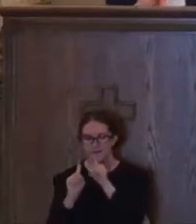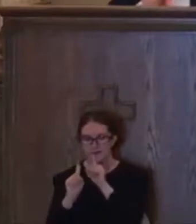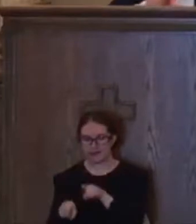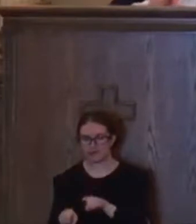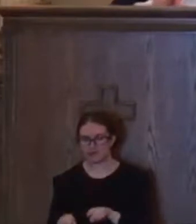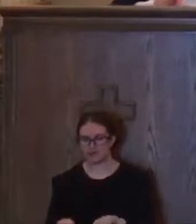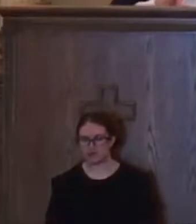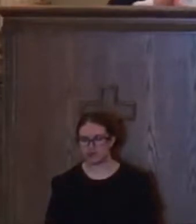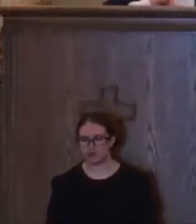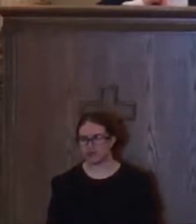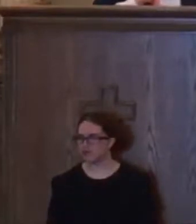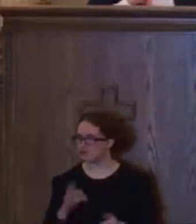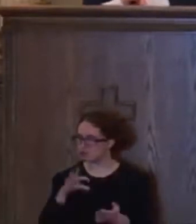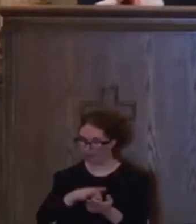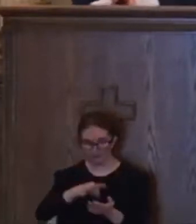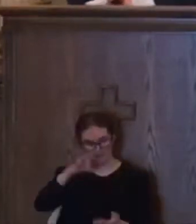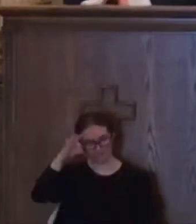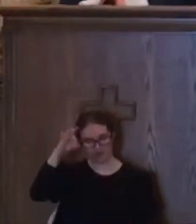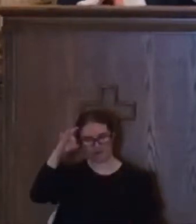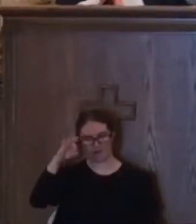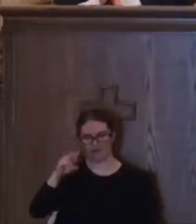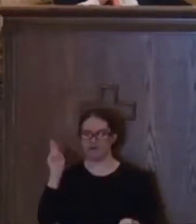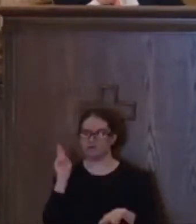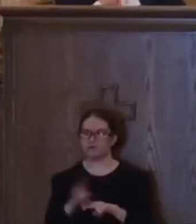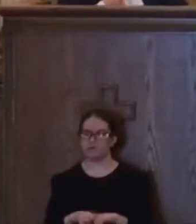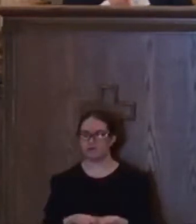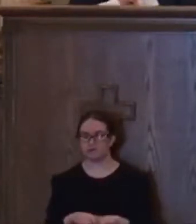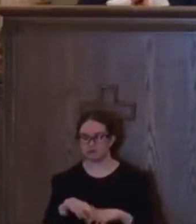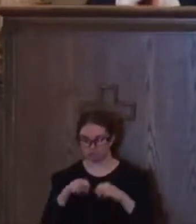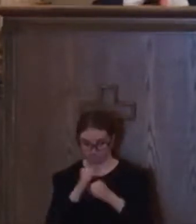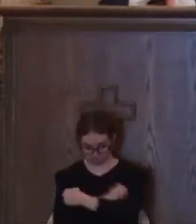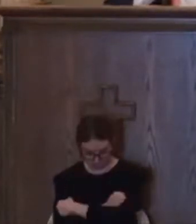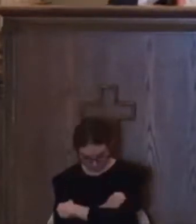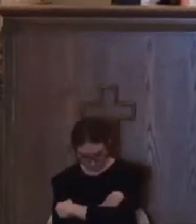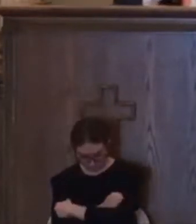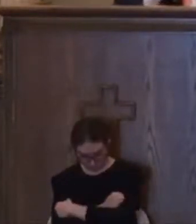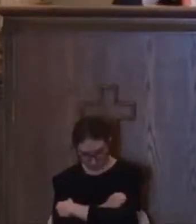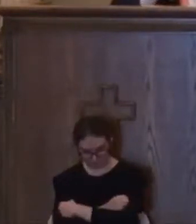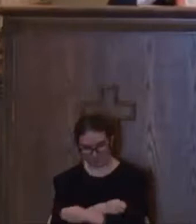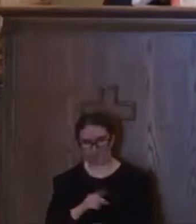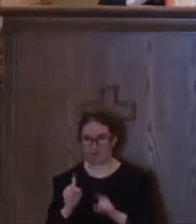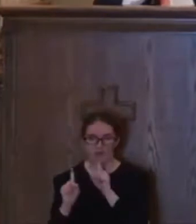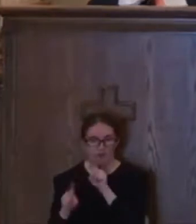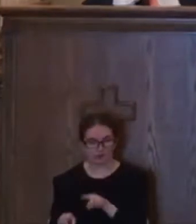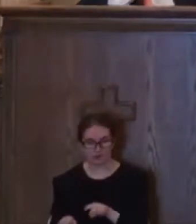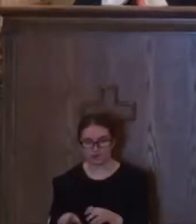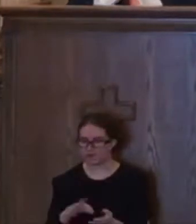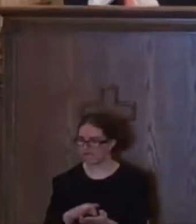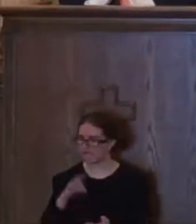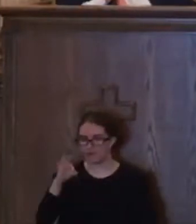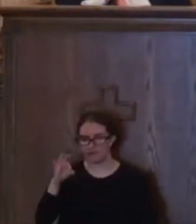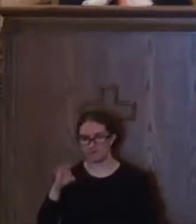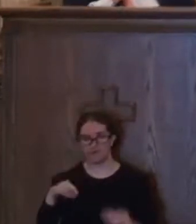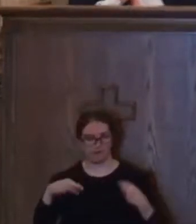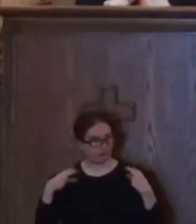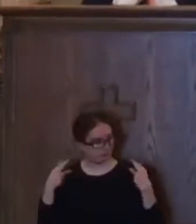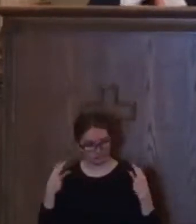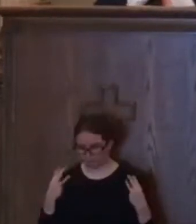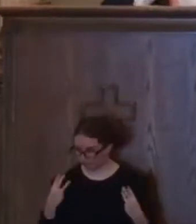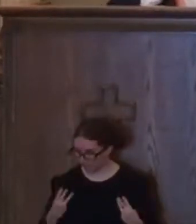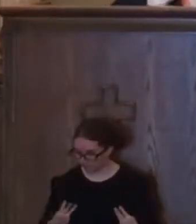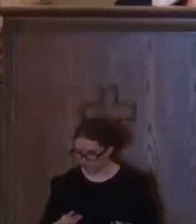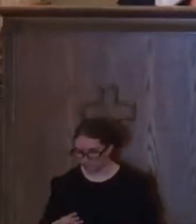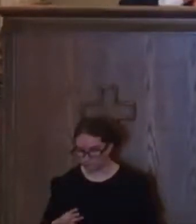is not going to be found in us sitting down and pouting. The answer is not going to be found in us being weary